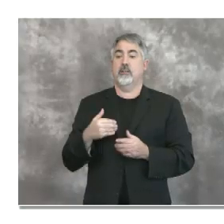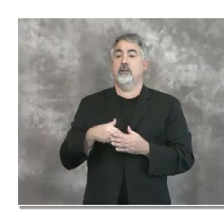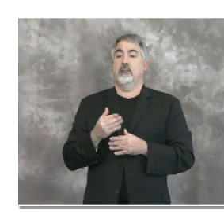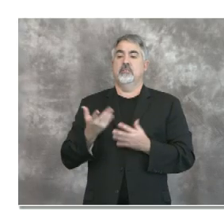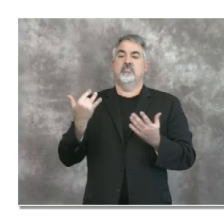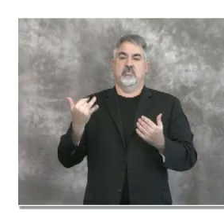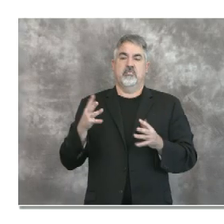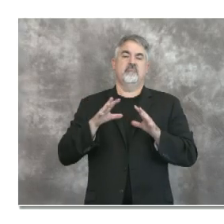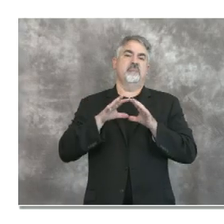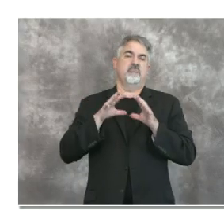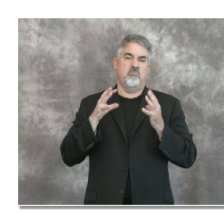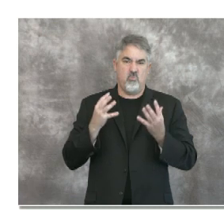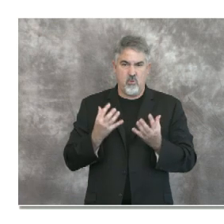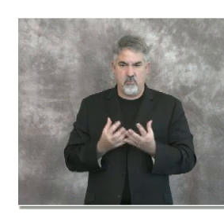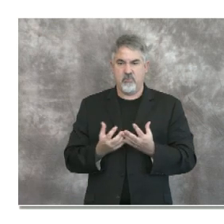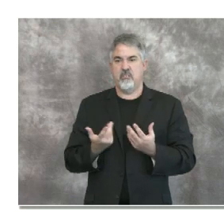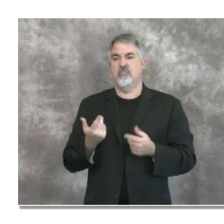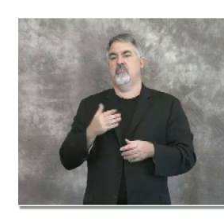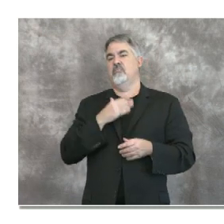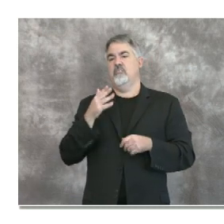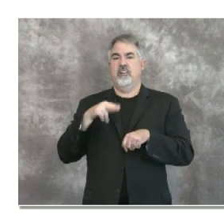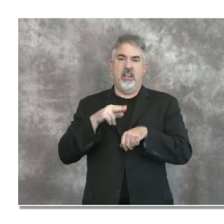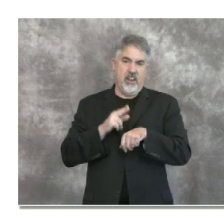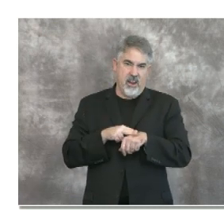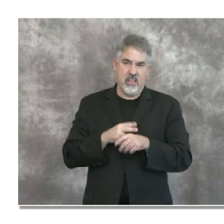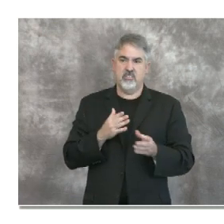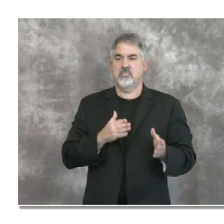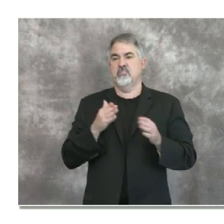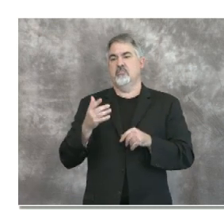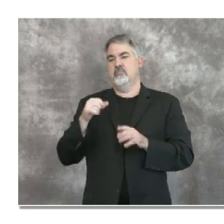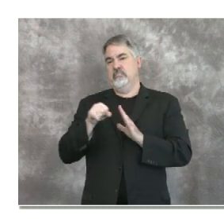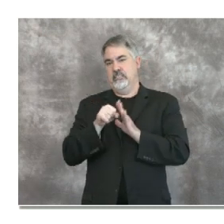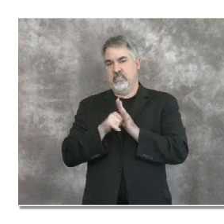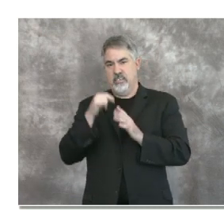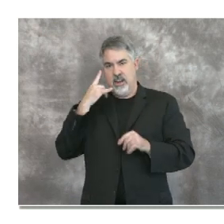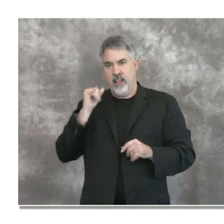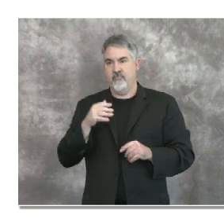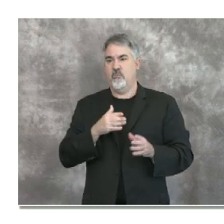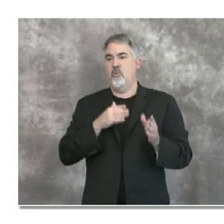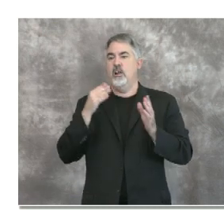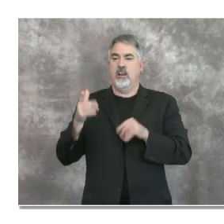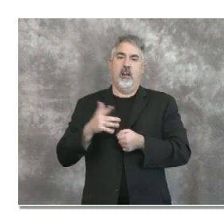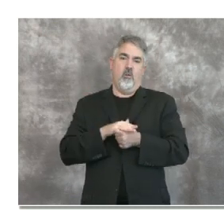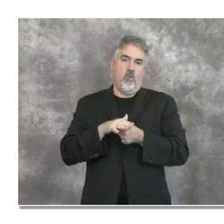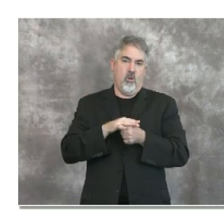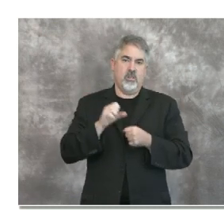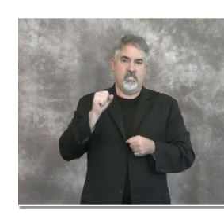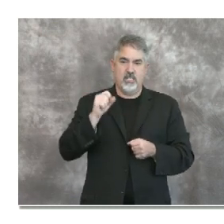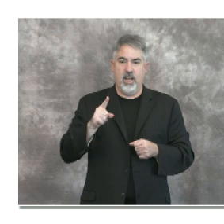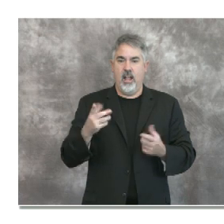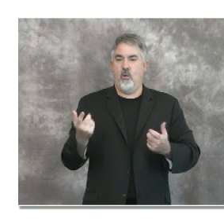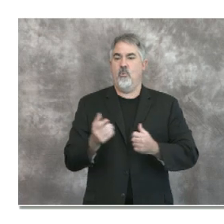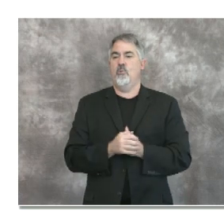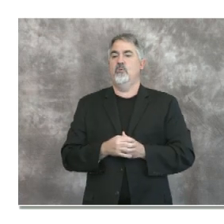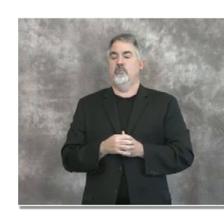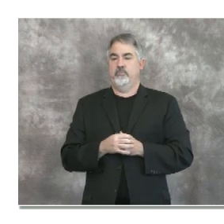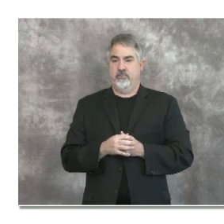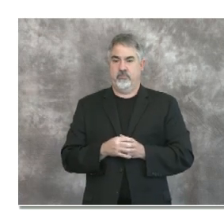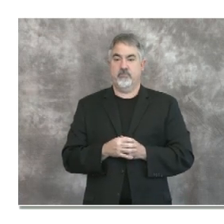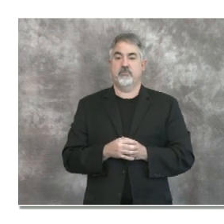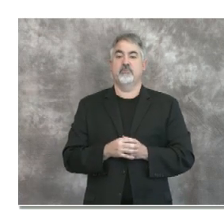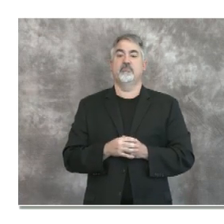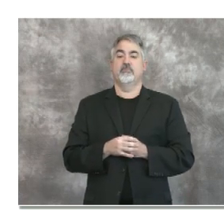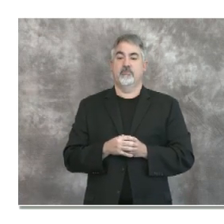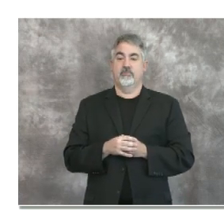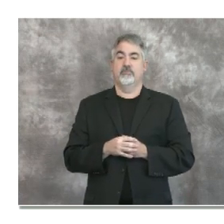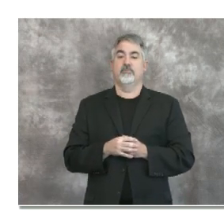So now I would like to share information about our global, national, and state statistics. And these